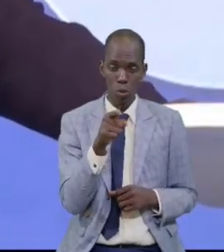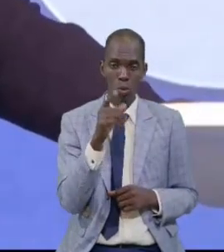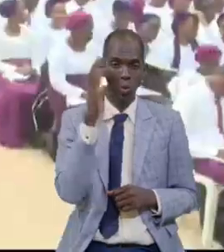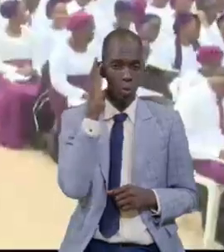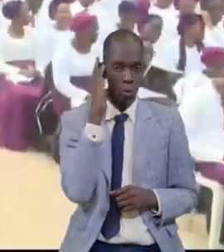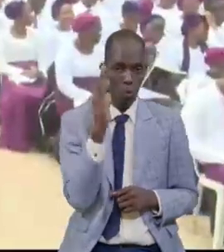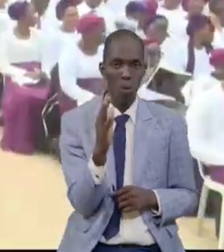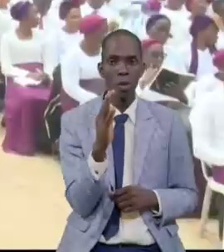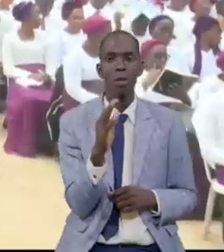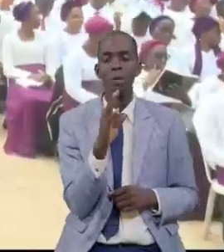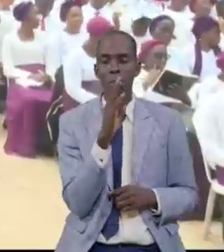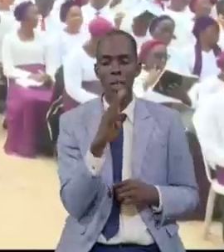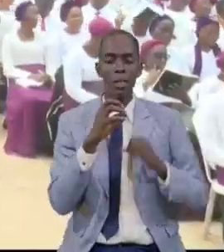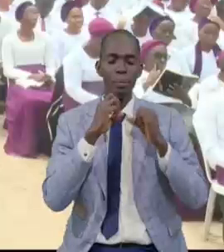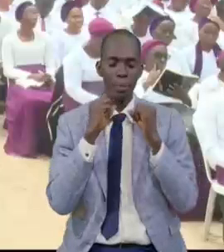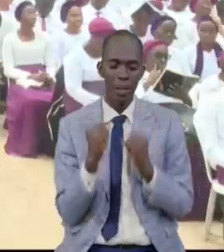strong.